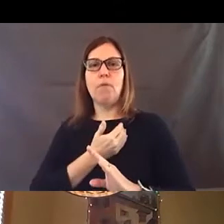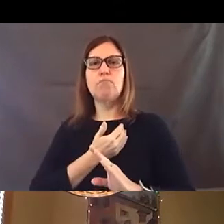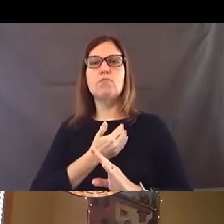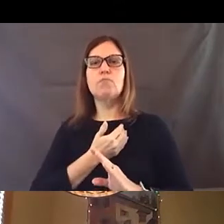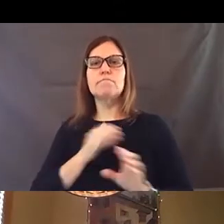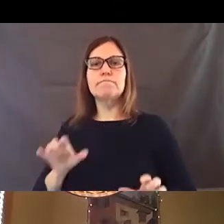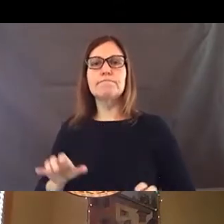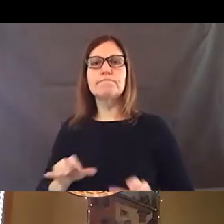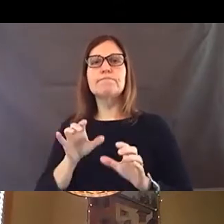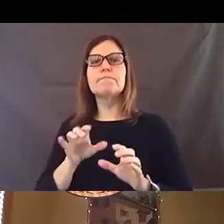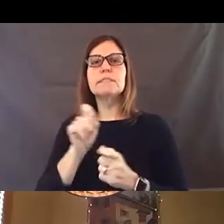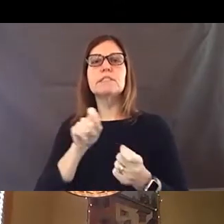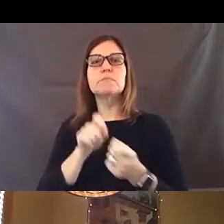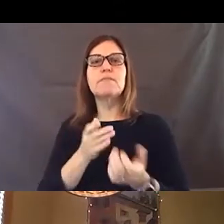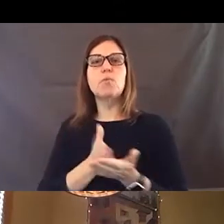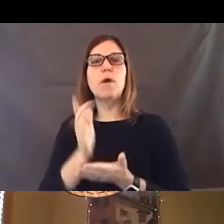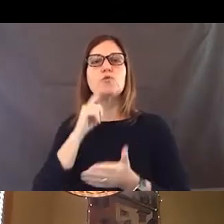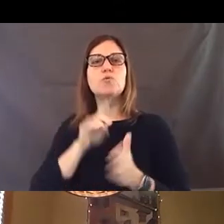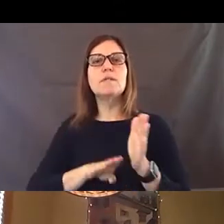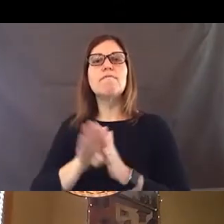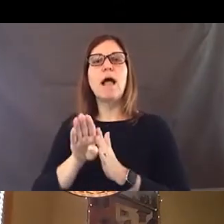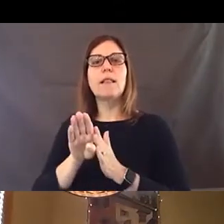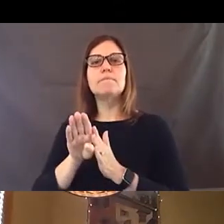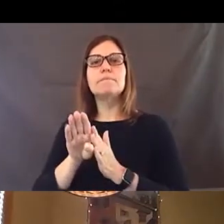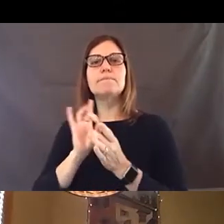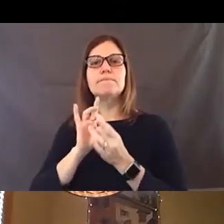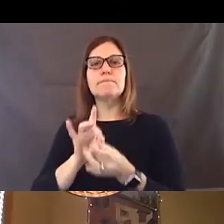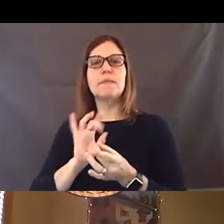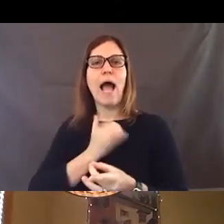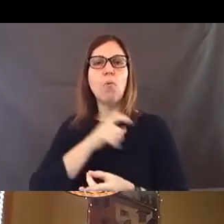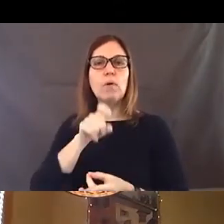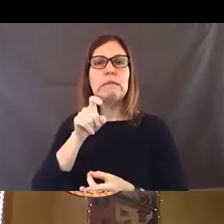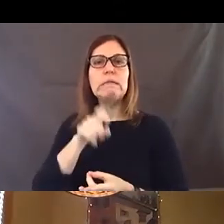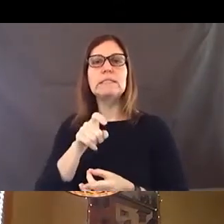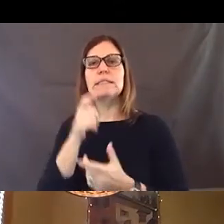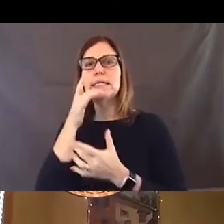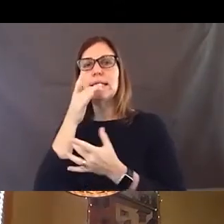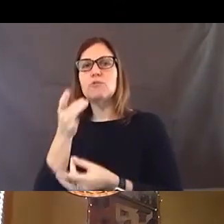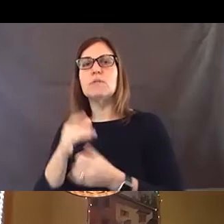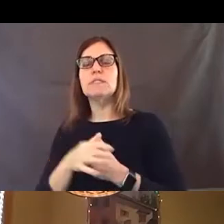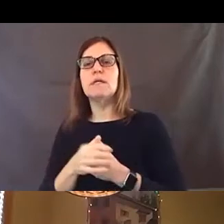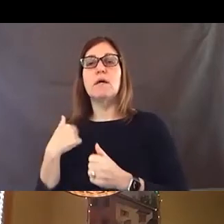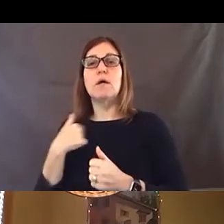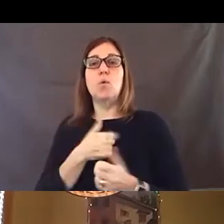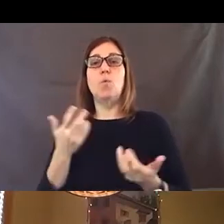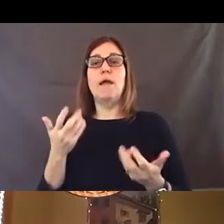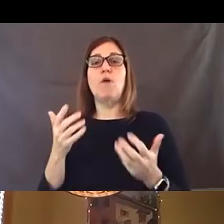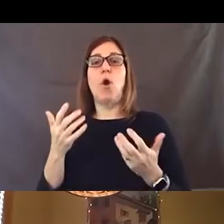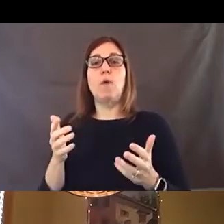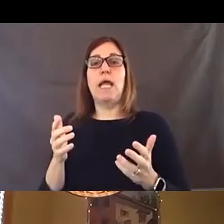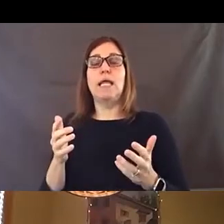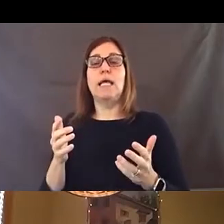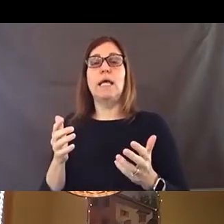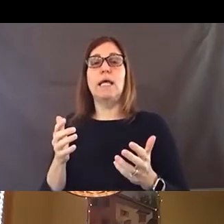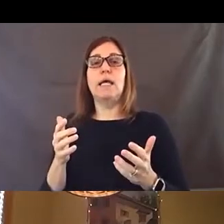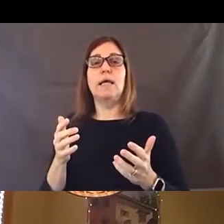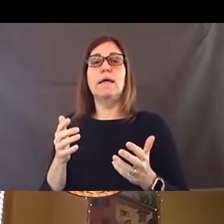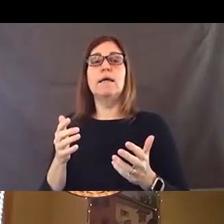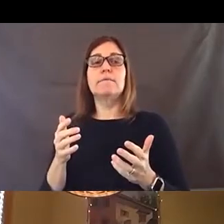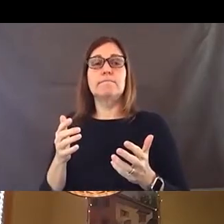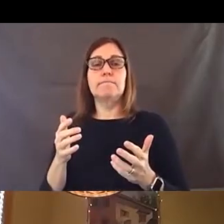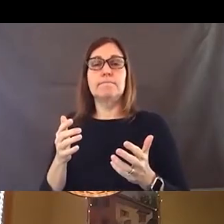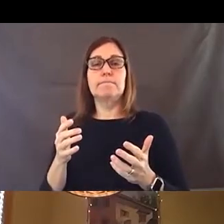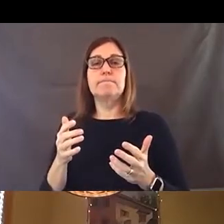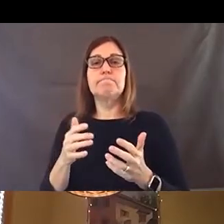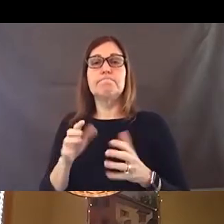rights to the development in accordance with our own needs and interests. We've already secured some